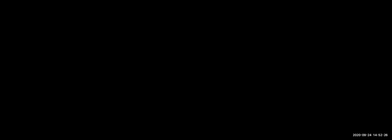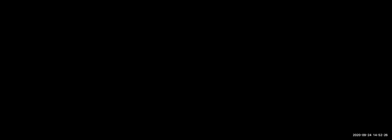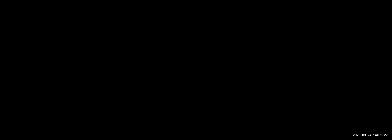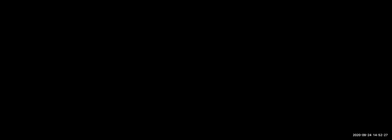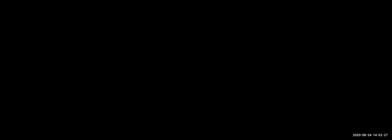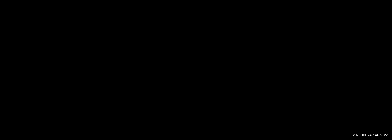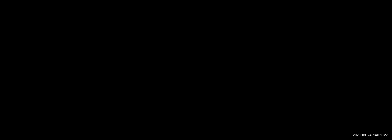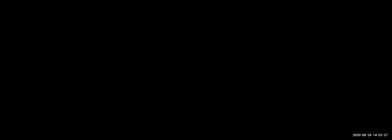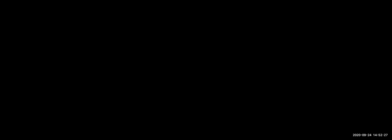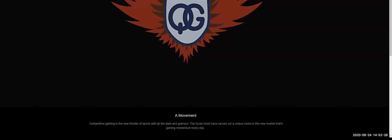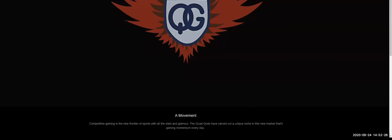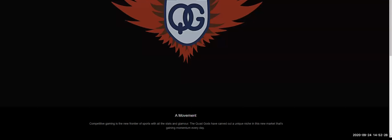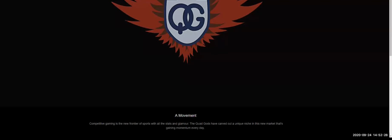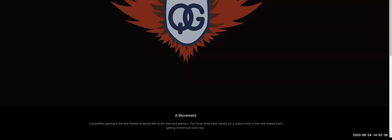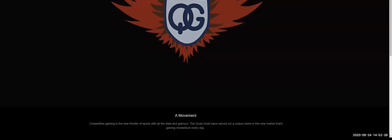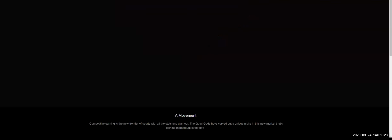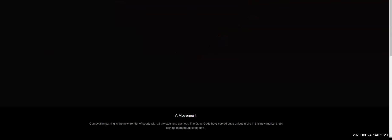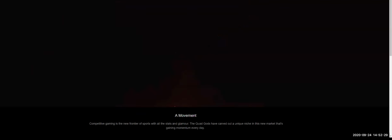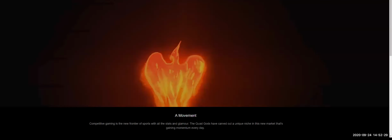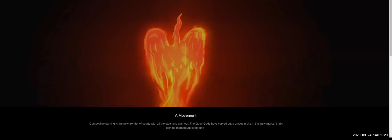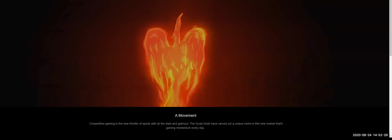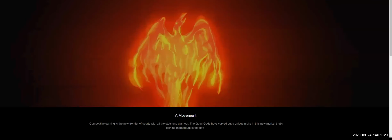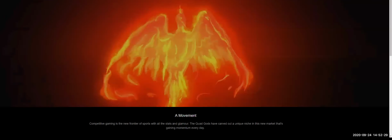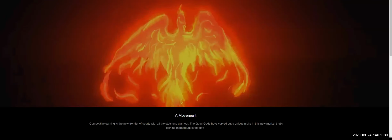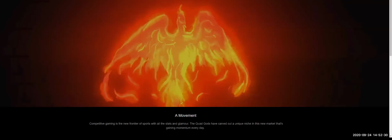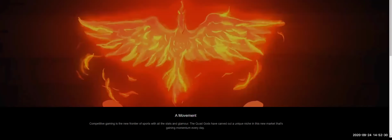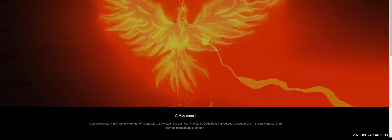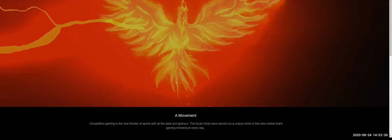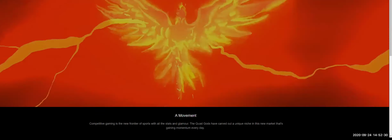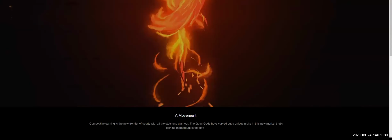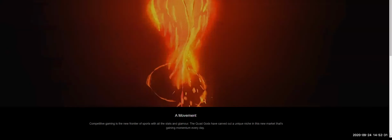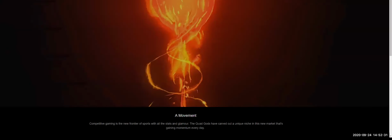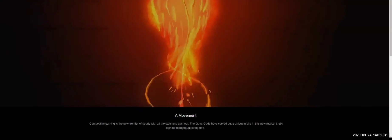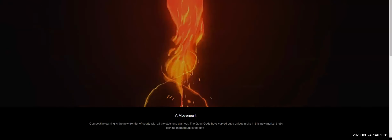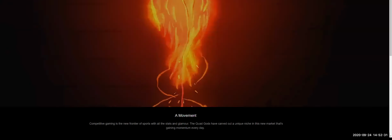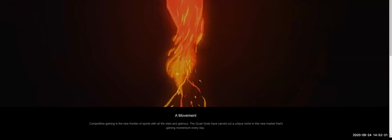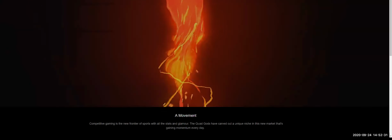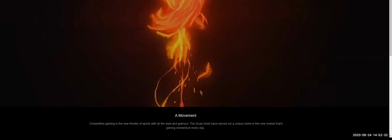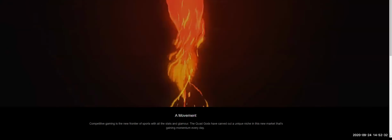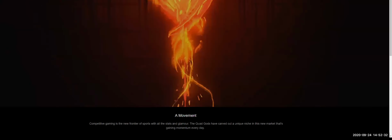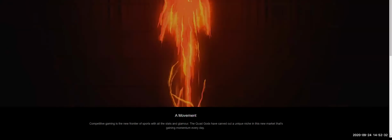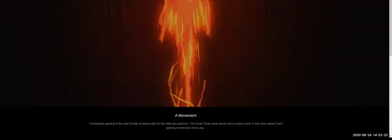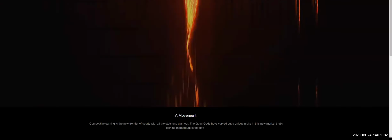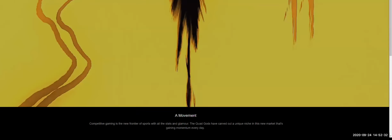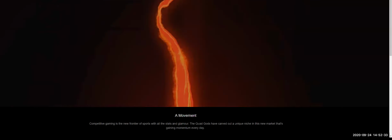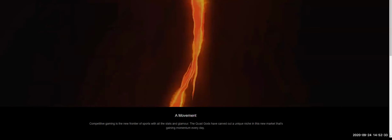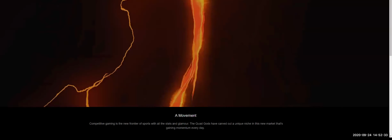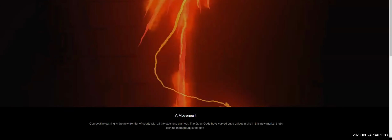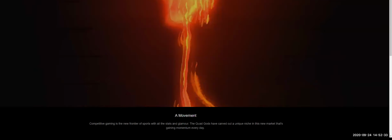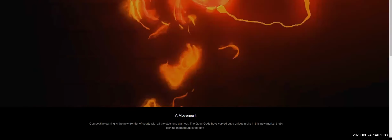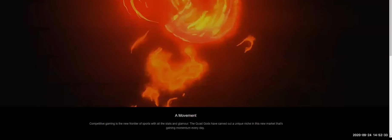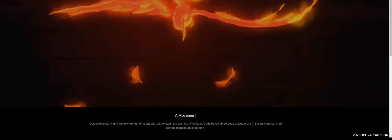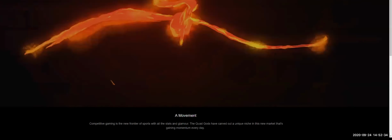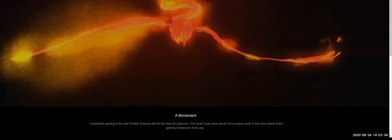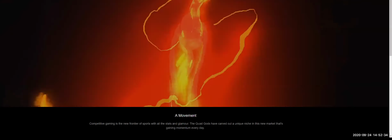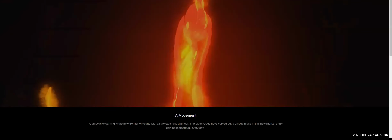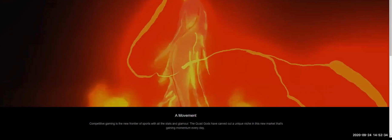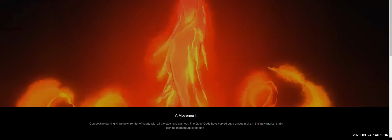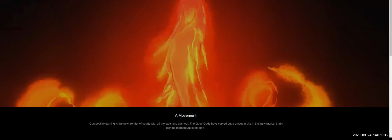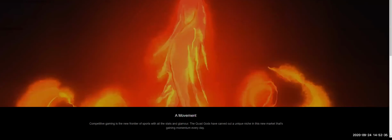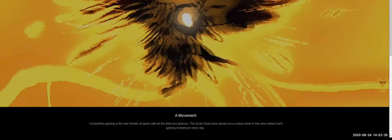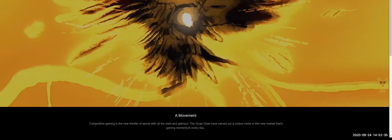the horizon. And for me, and yes, there's the website, so good, which is really cool.